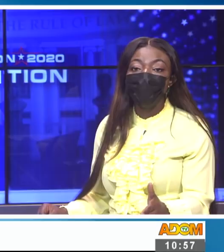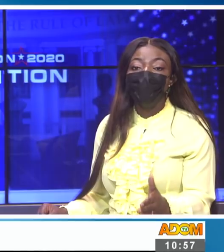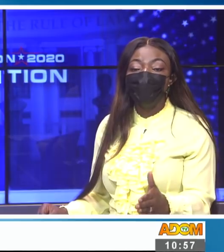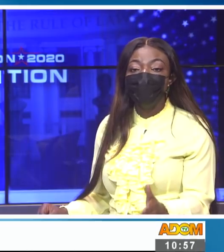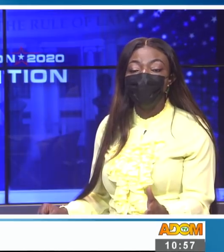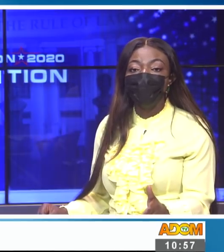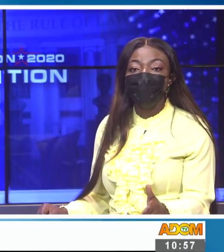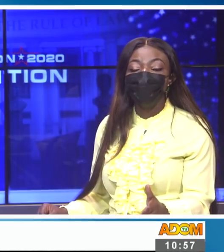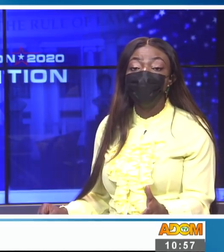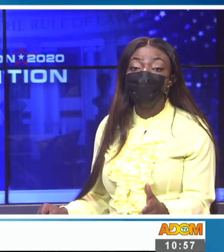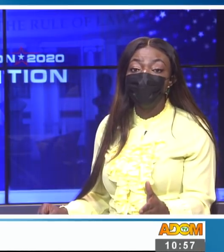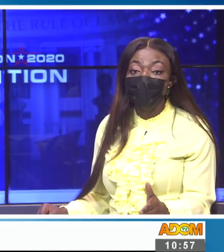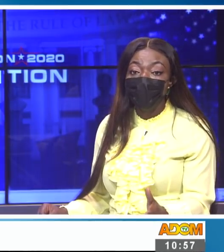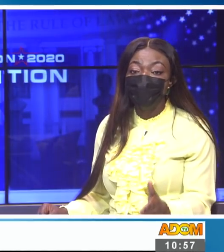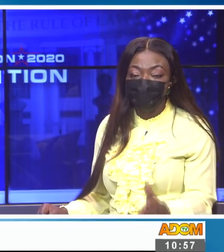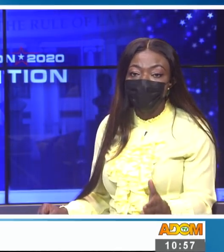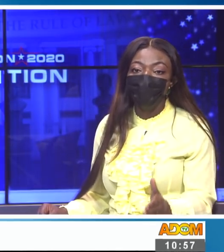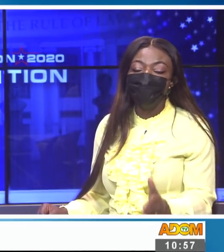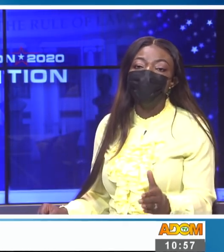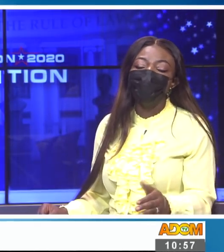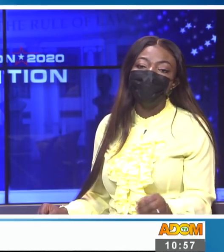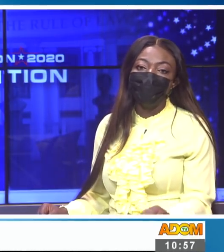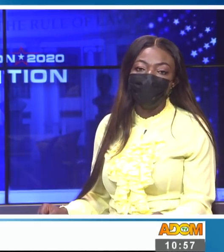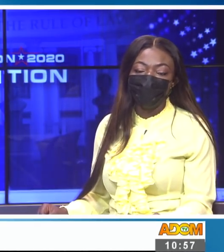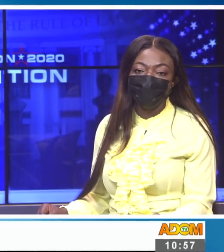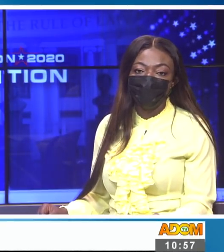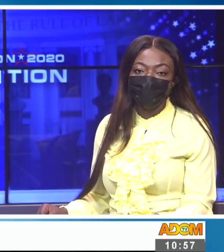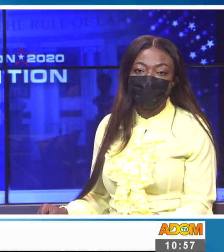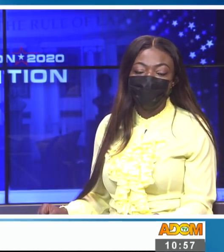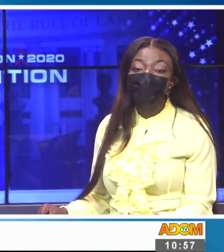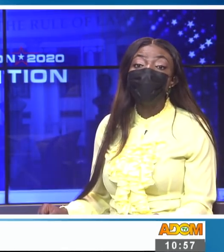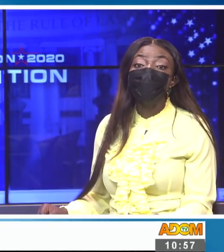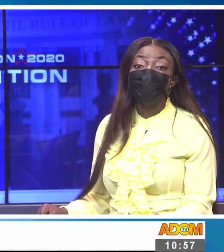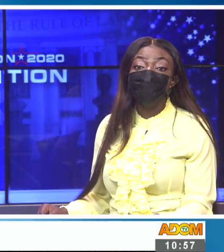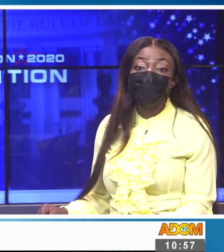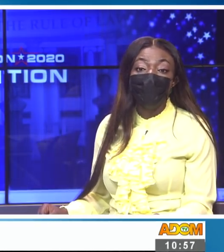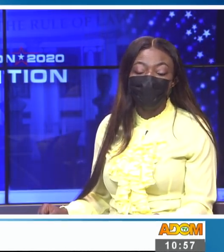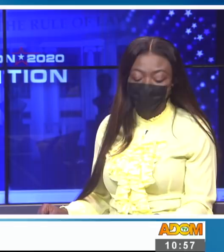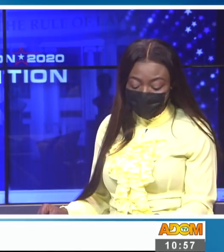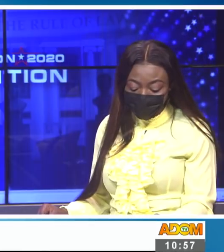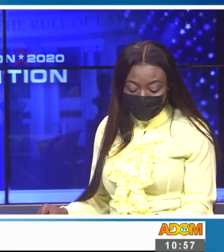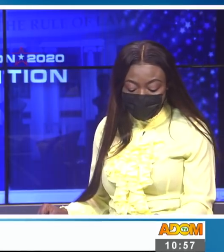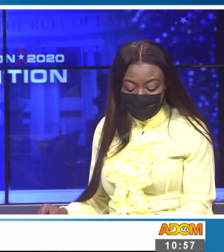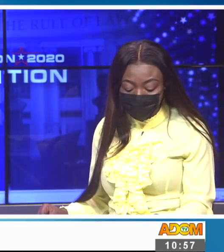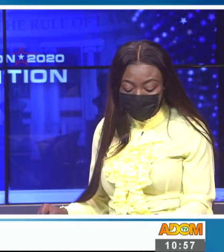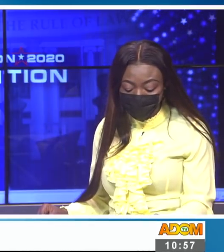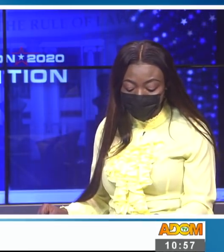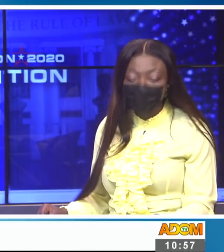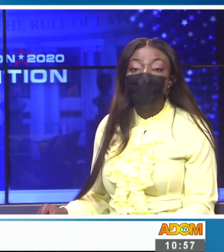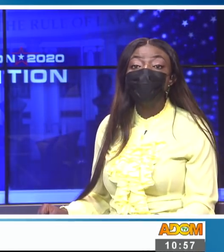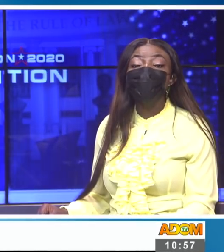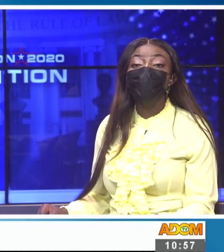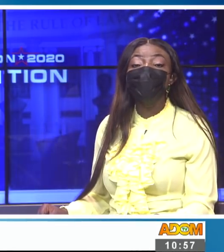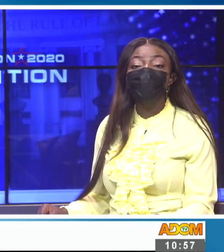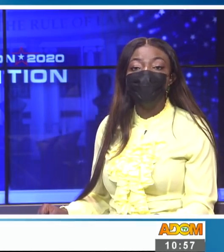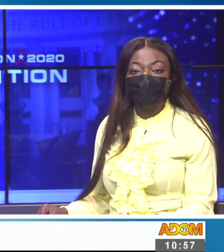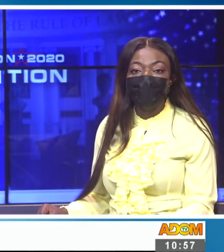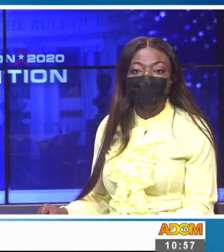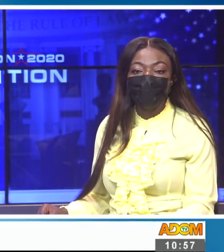chachuchi kata asem o kan no se fair trial mpanimfo de ama no se ne atie bia no so o ka se mpanimfo